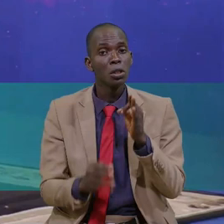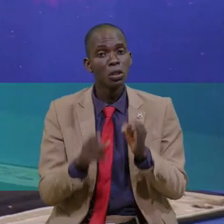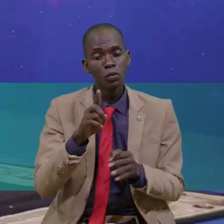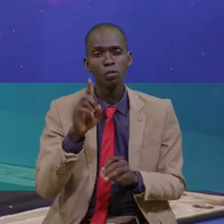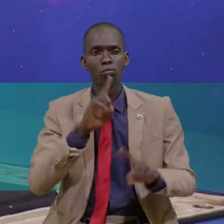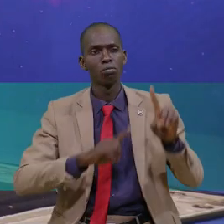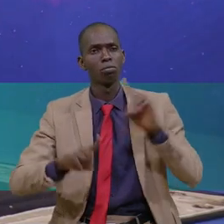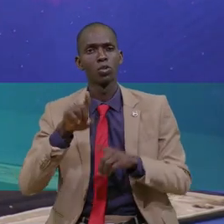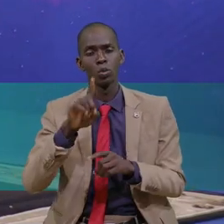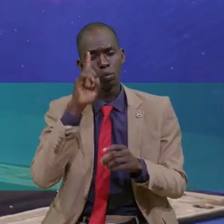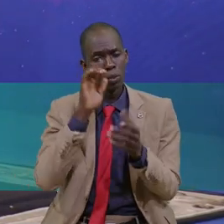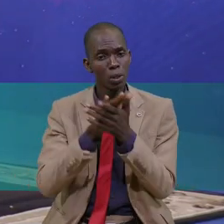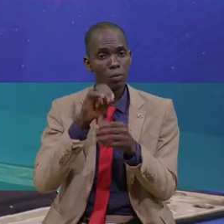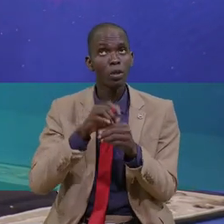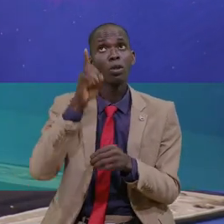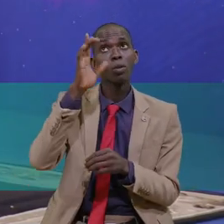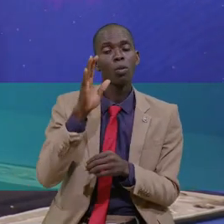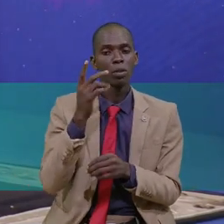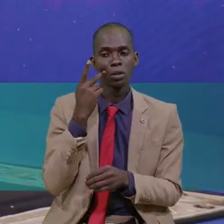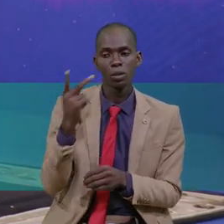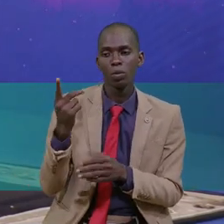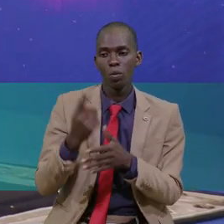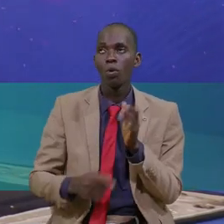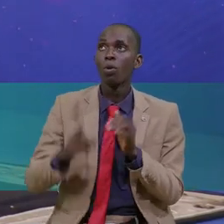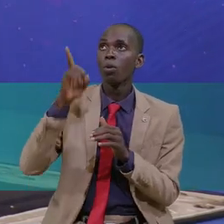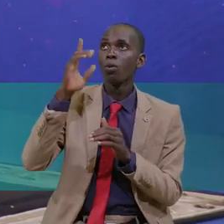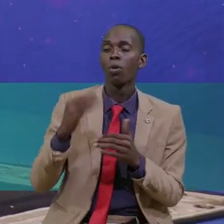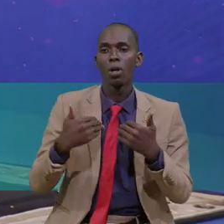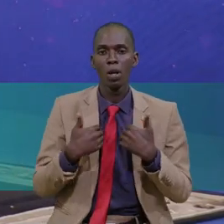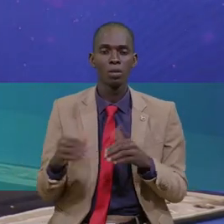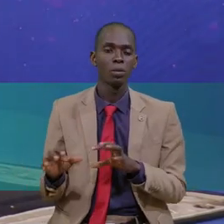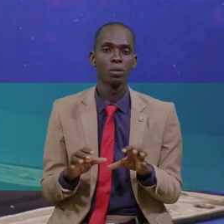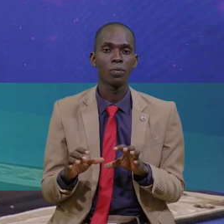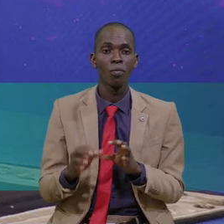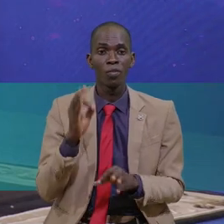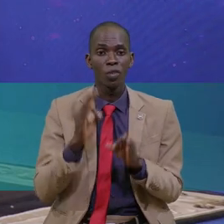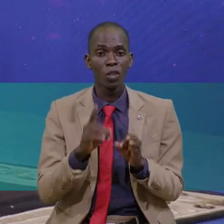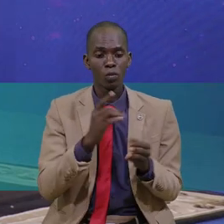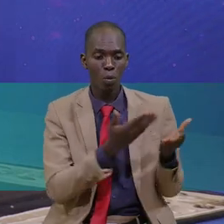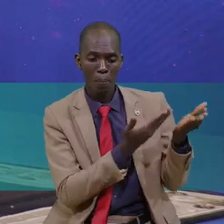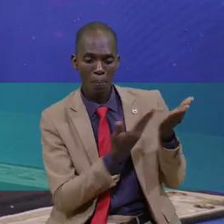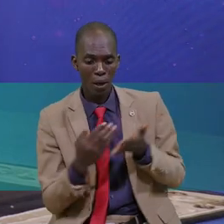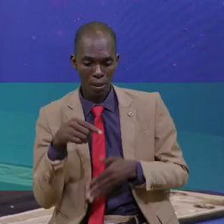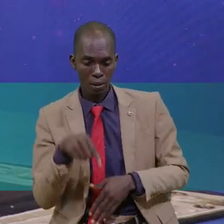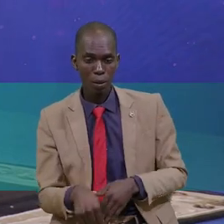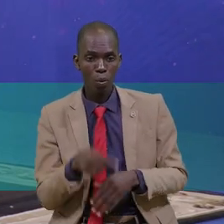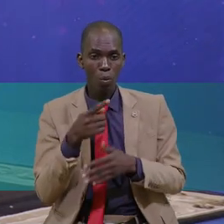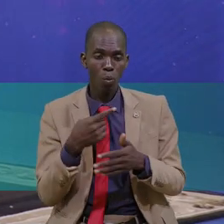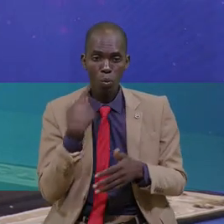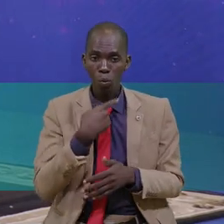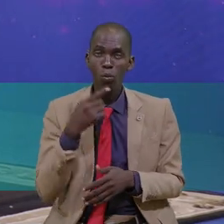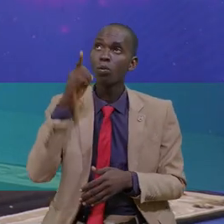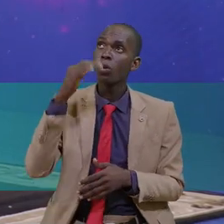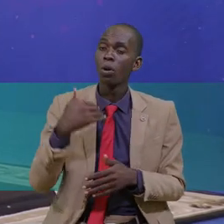has done. If you put down who God has exalted, you are not with God. If you